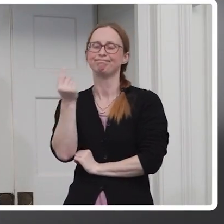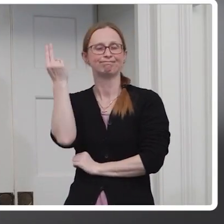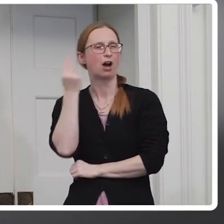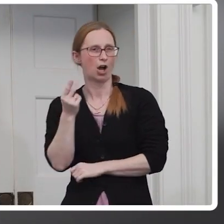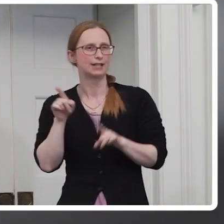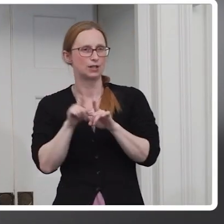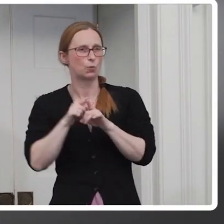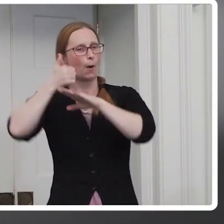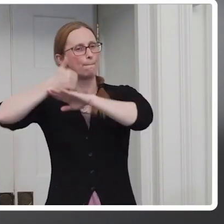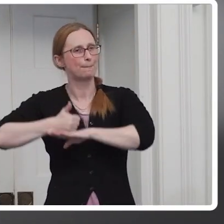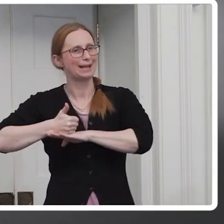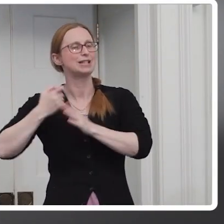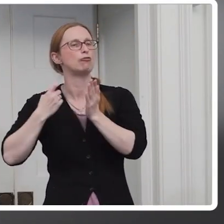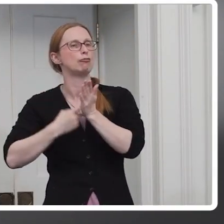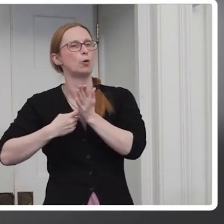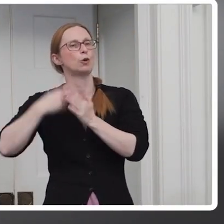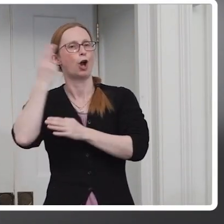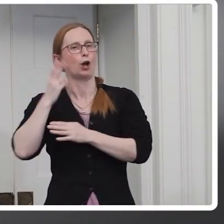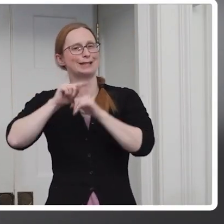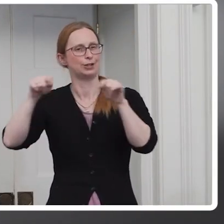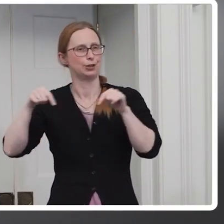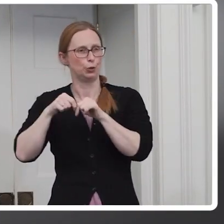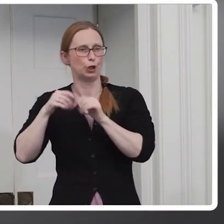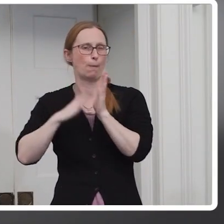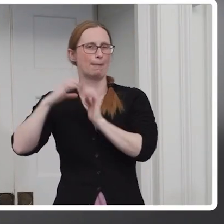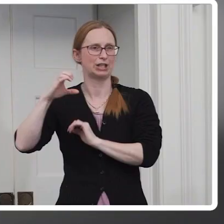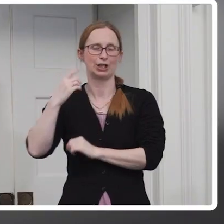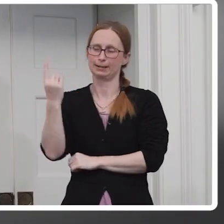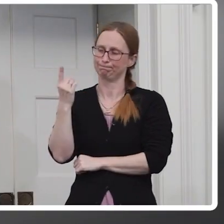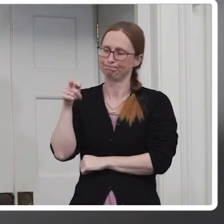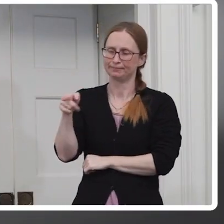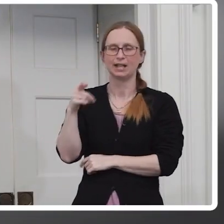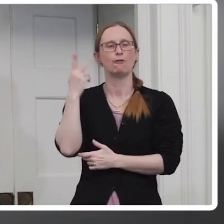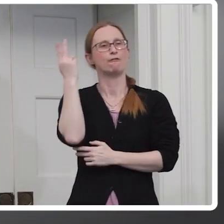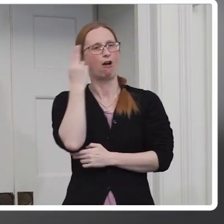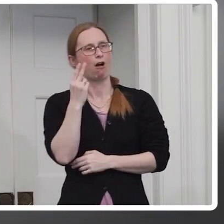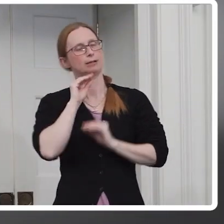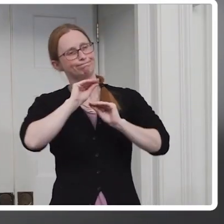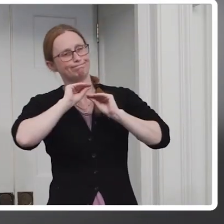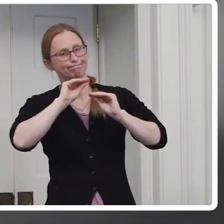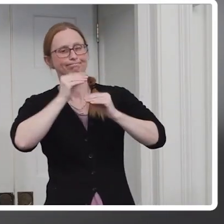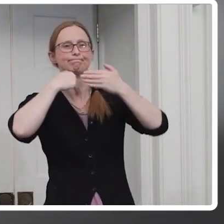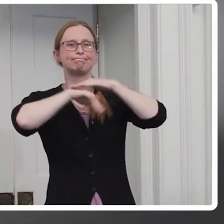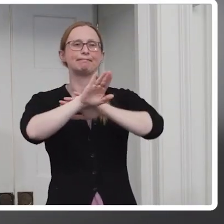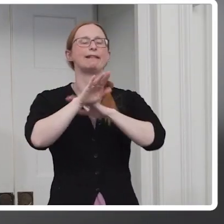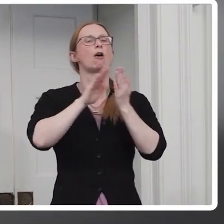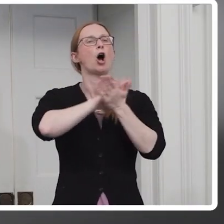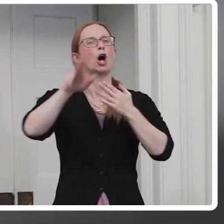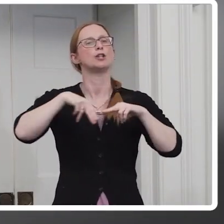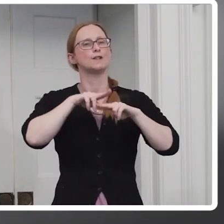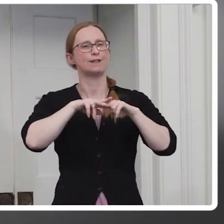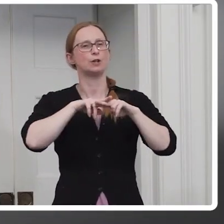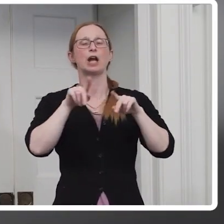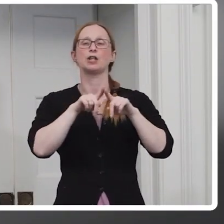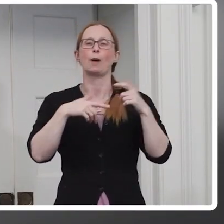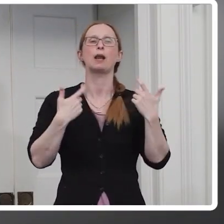also an artist based at Rogue Artists Studios in Manchester. He's a fine art lecturer at the University of Huddersfield, musician